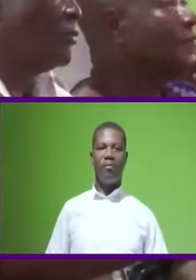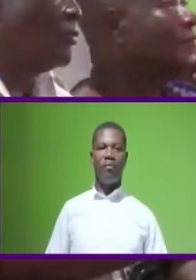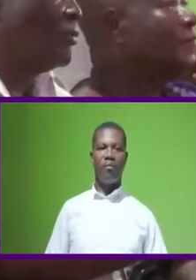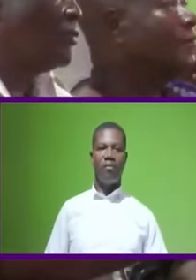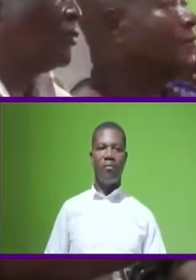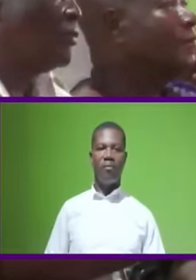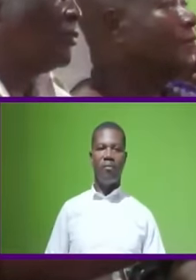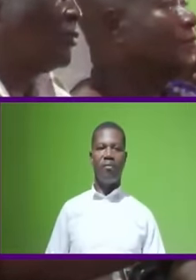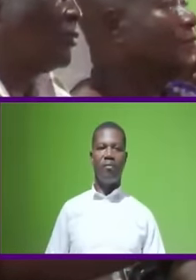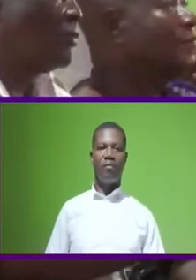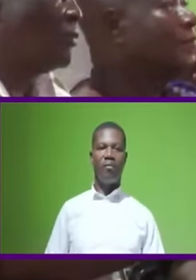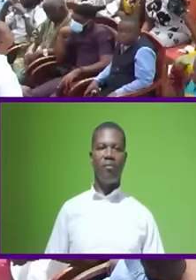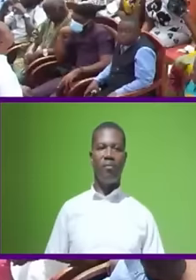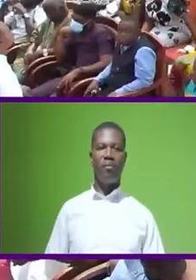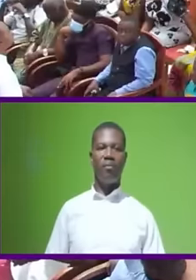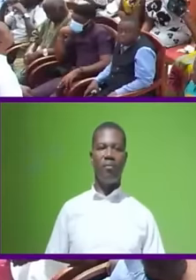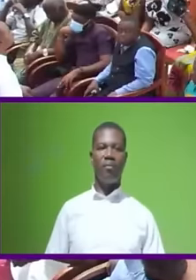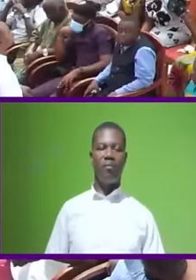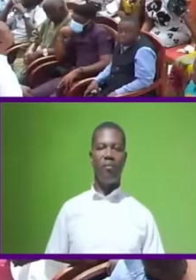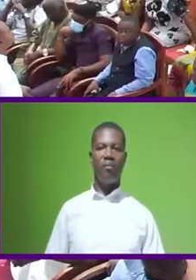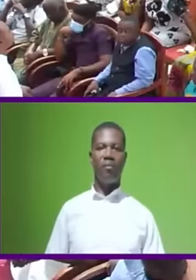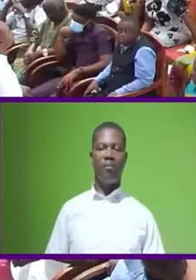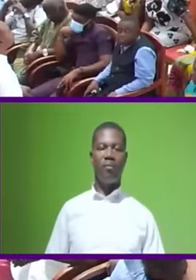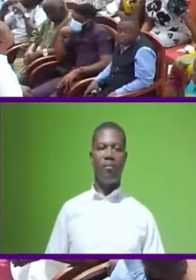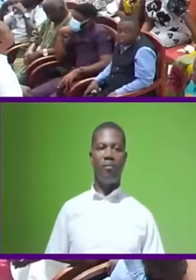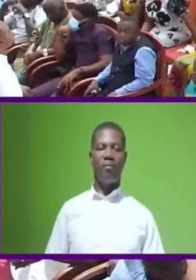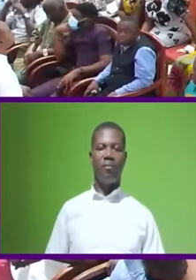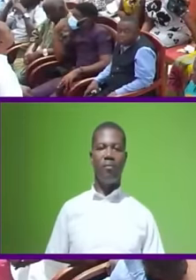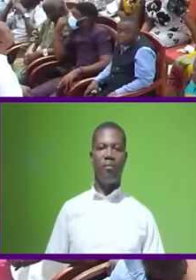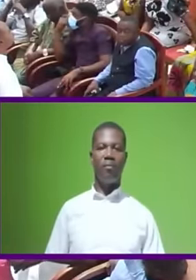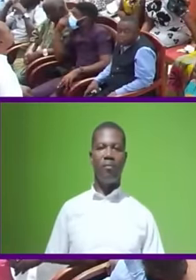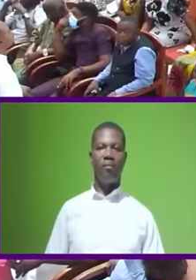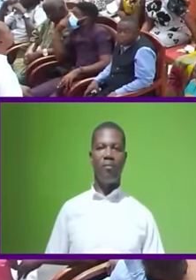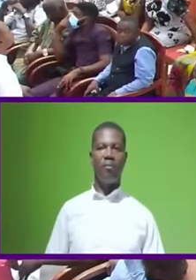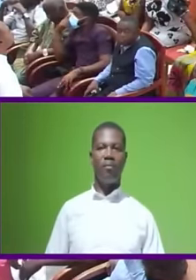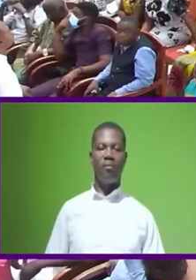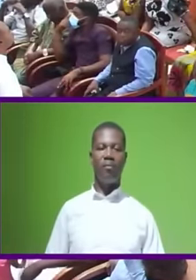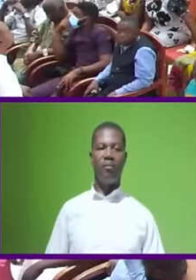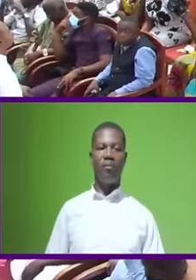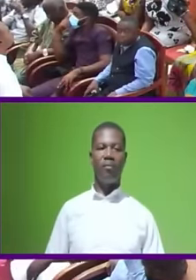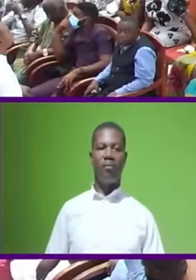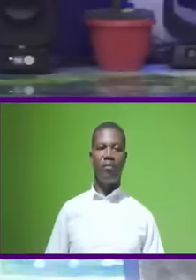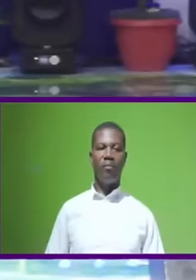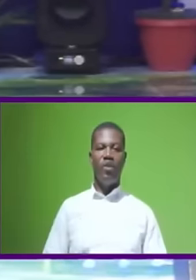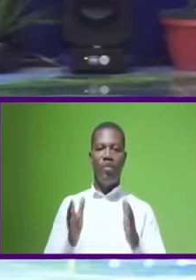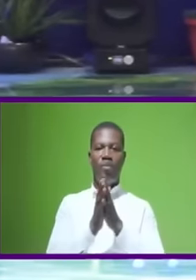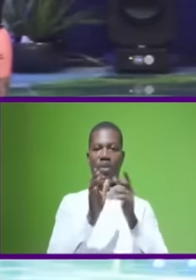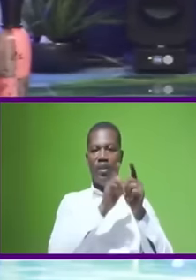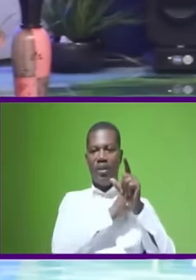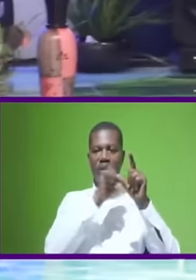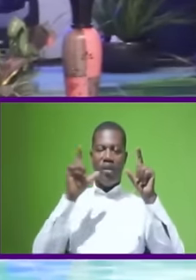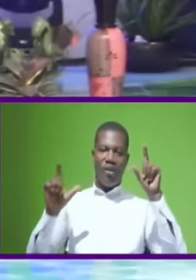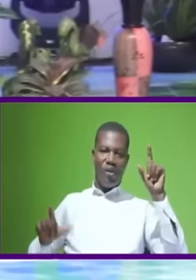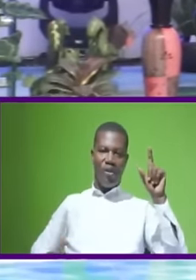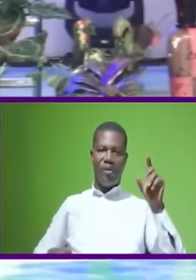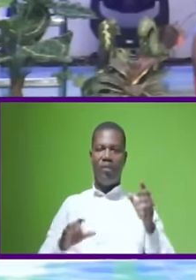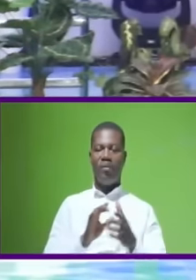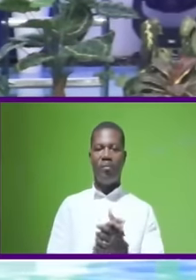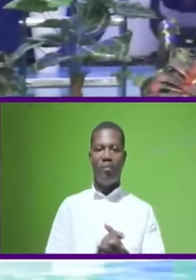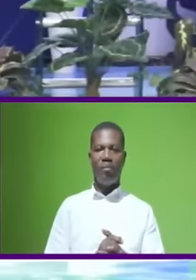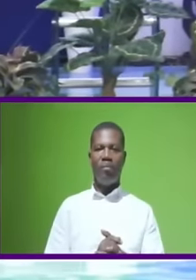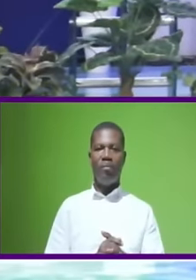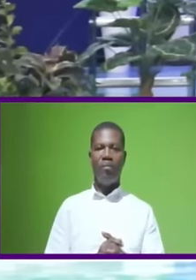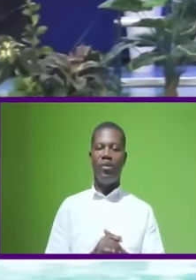then look at it. You always sadden my heart with your deeds. Praise the Lord. Hallelujah.